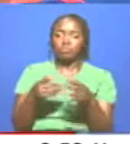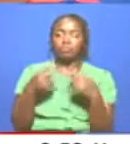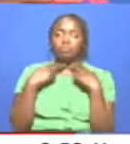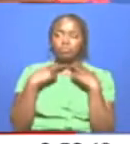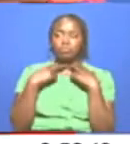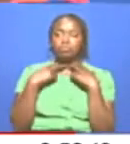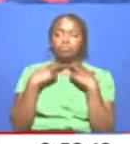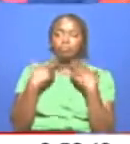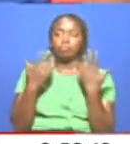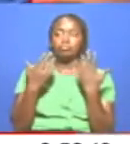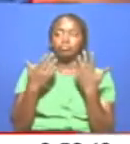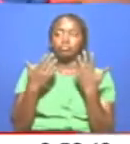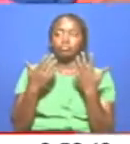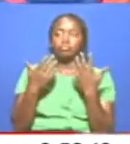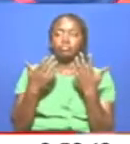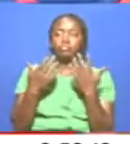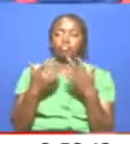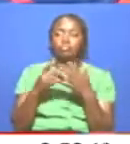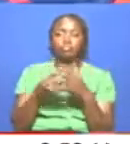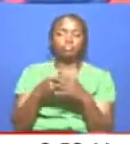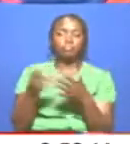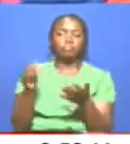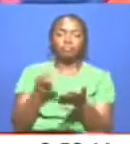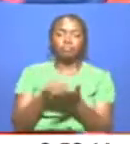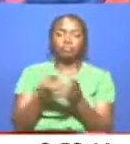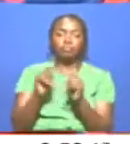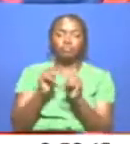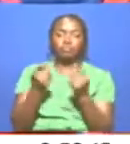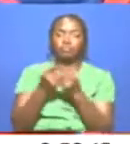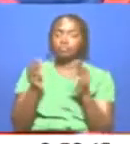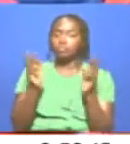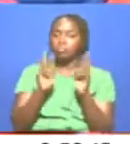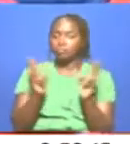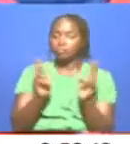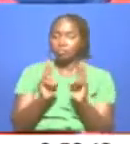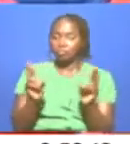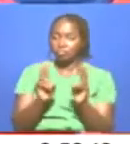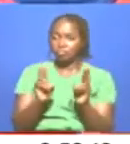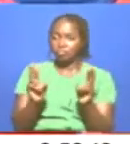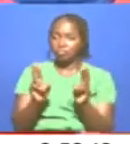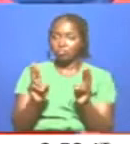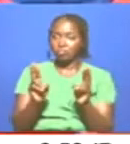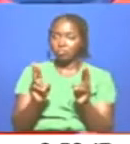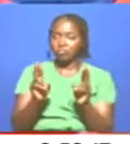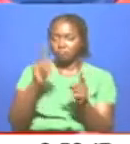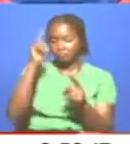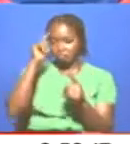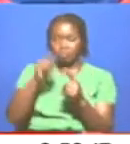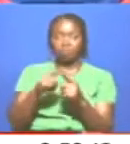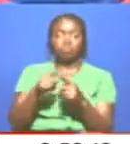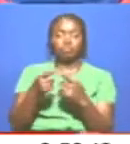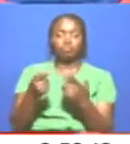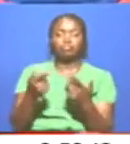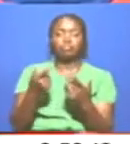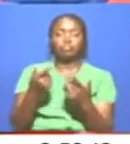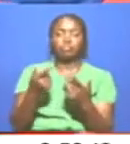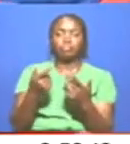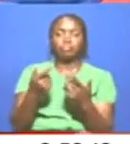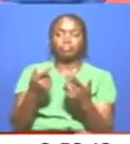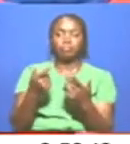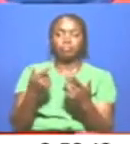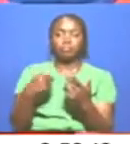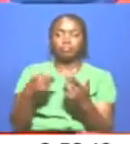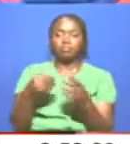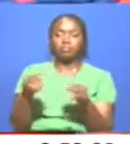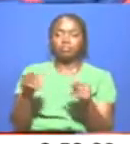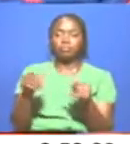the resumption, as a team, we are really prepared. And our main objective will be to qualify